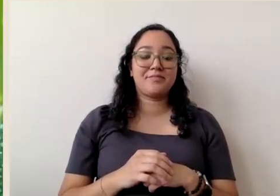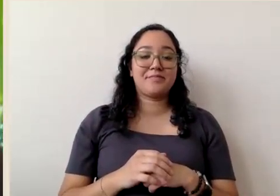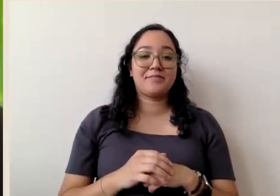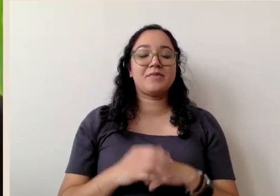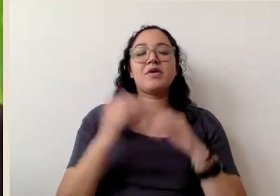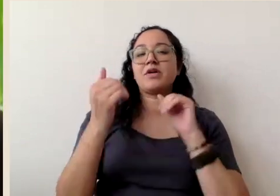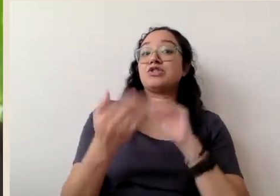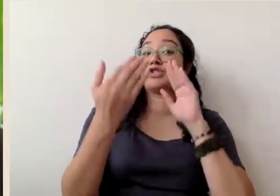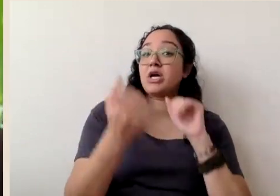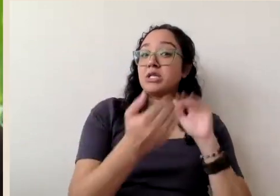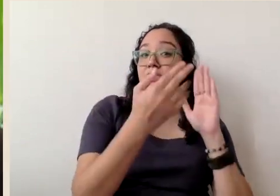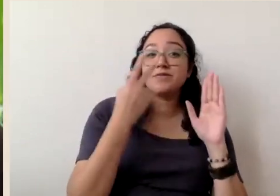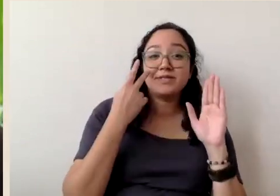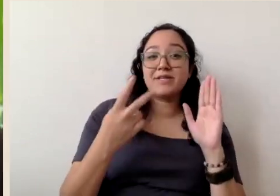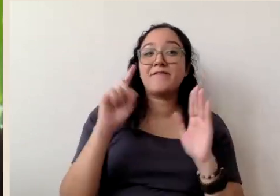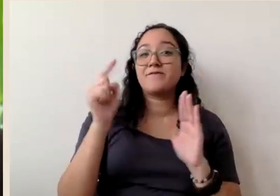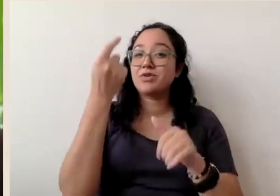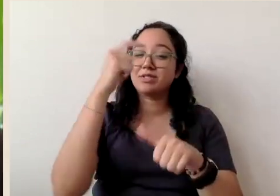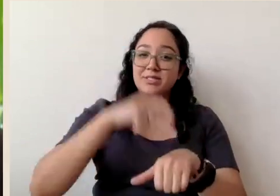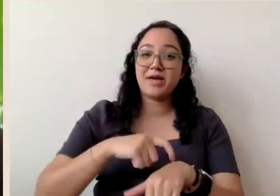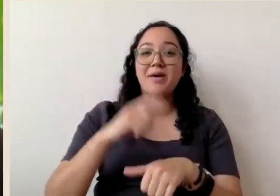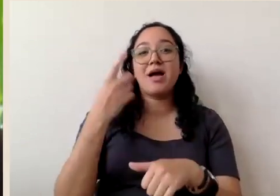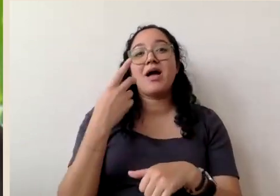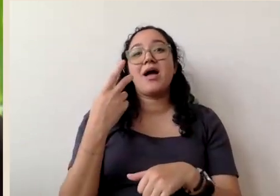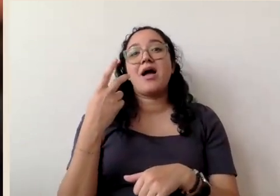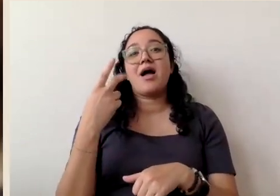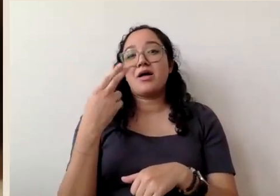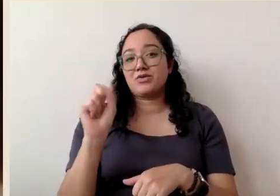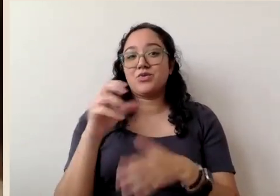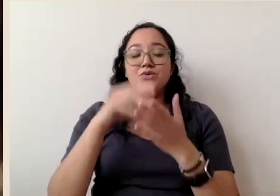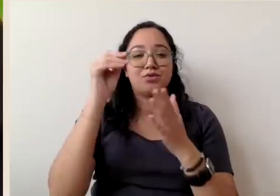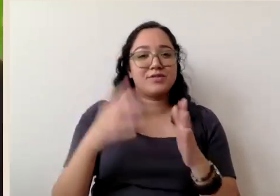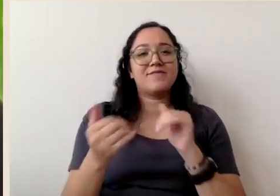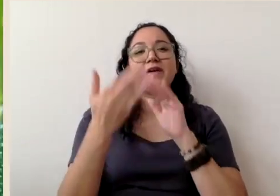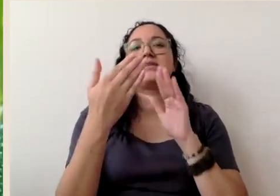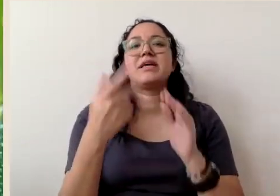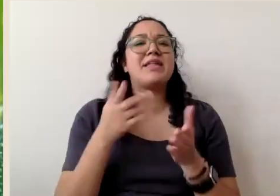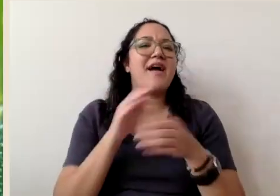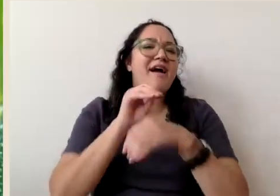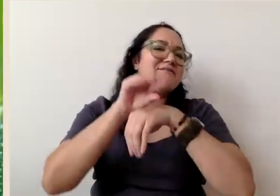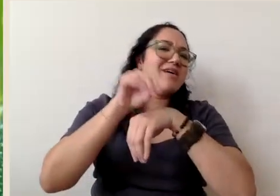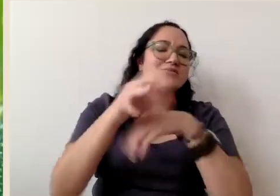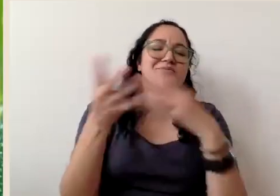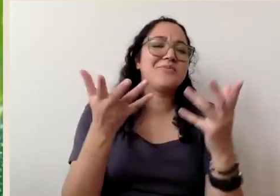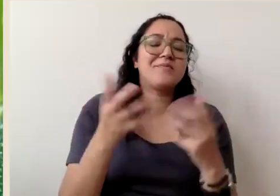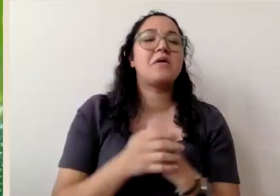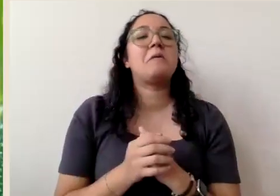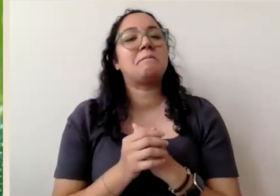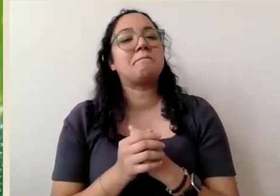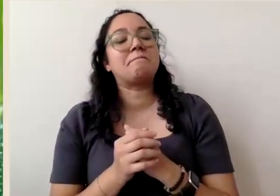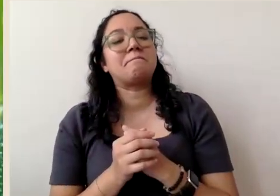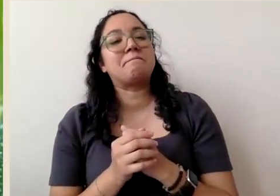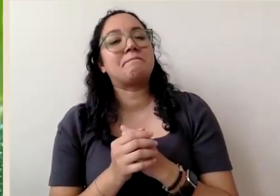What are some challenges you have seen first-time high school students face, and what advice would you give them? So the